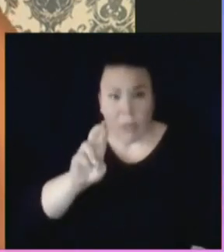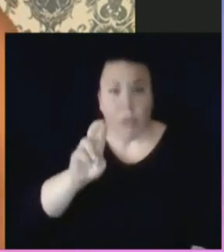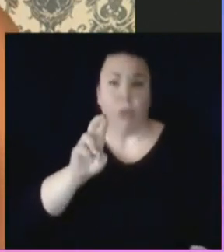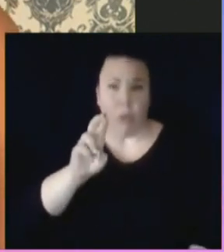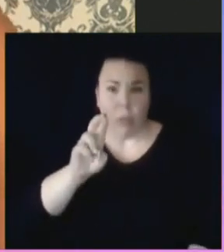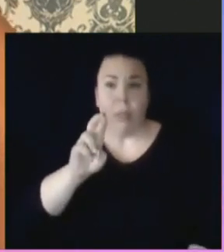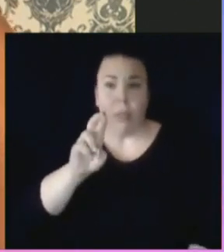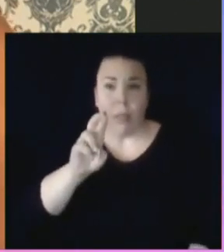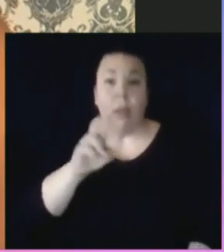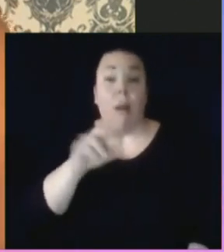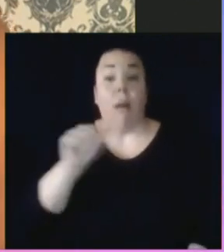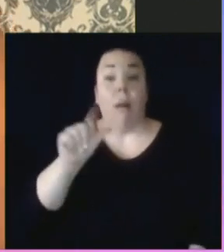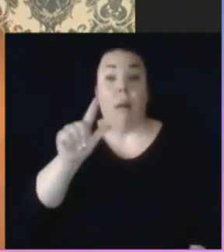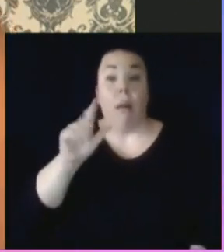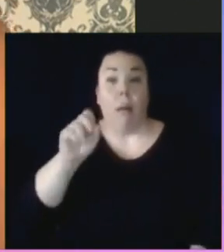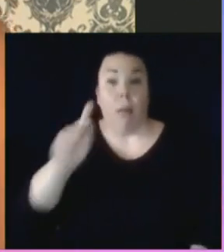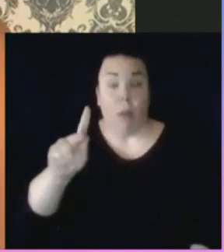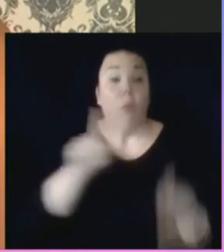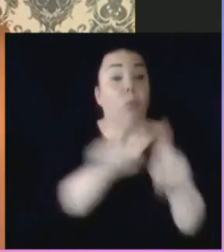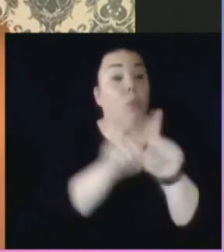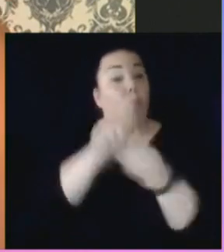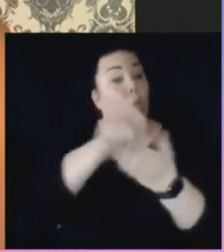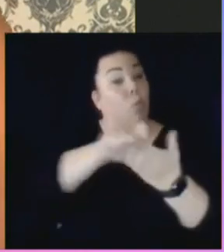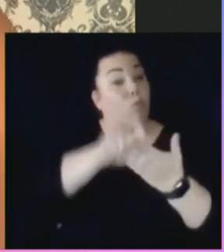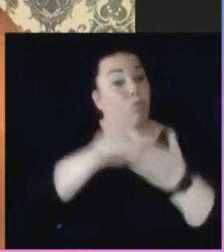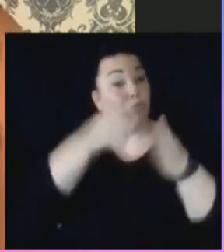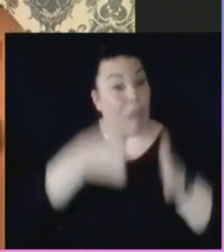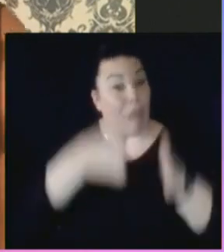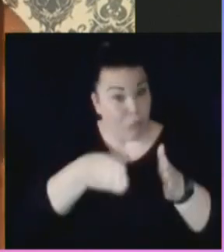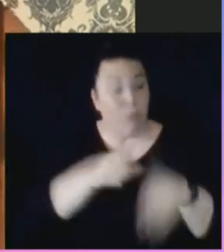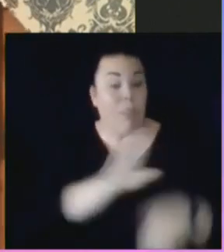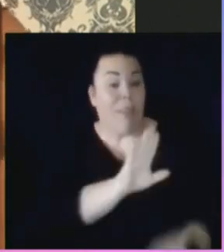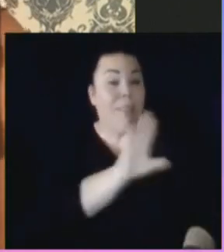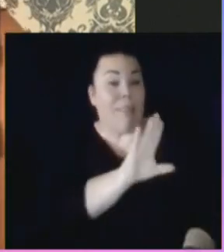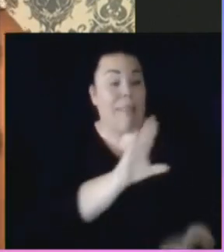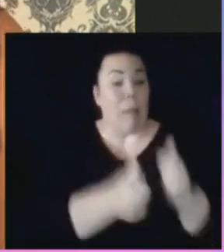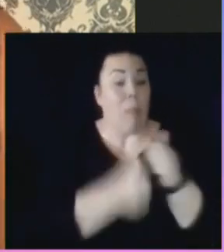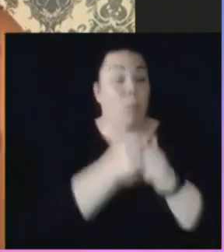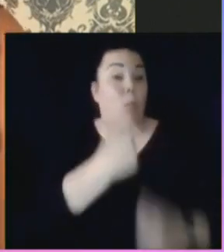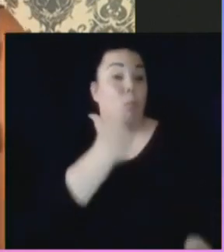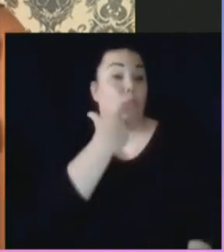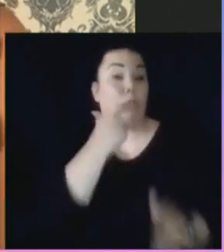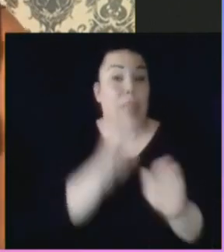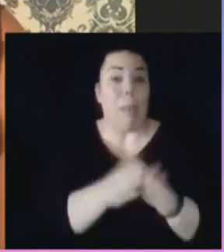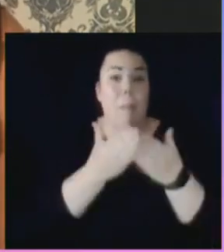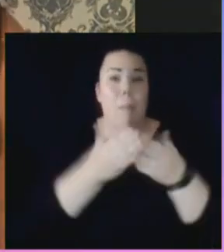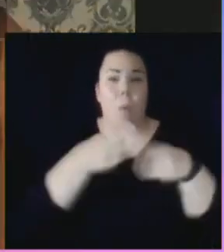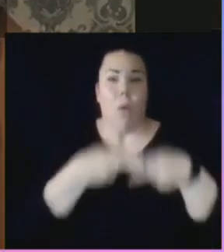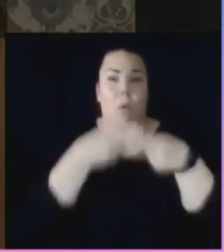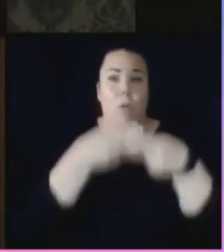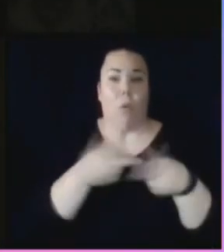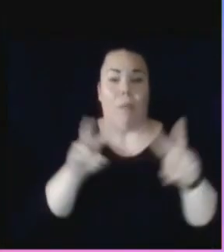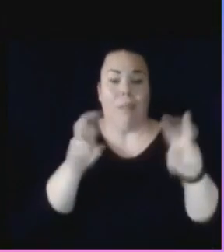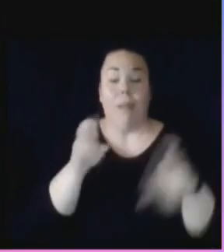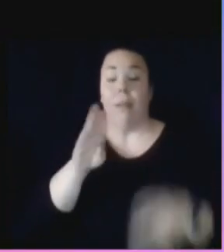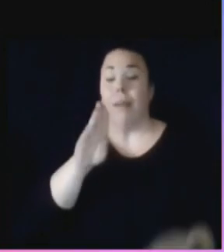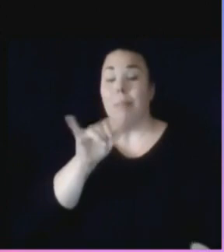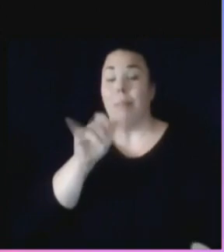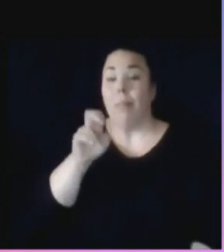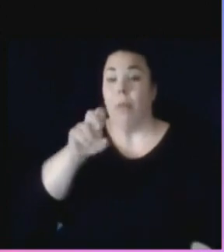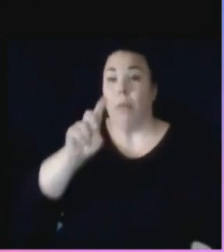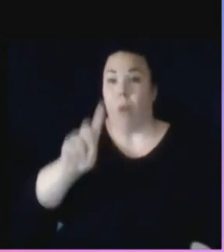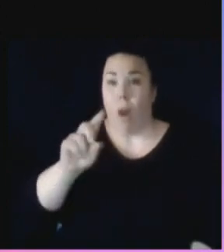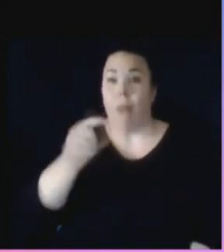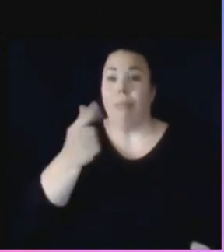Alok is also a writer whose latest book is Beyond the Gender Binary, which seeks to be a primer on